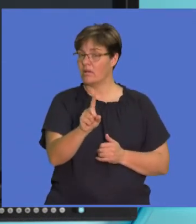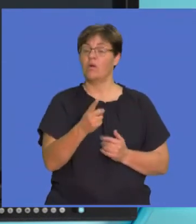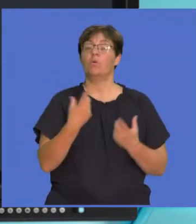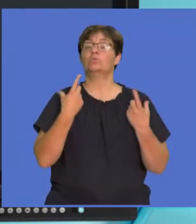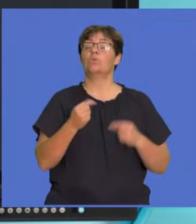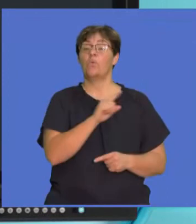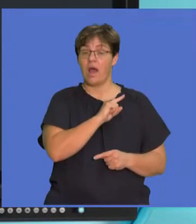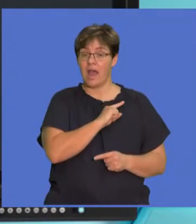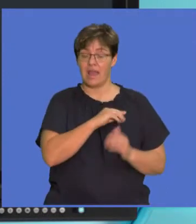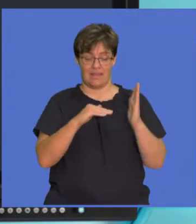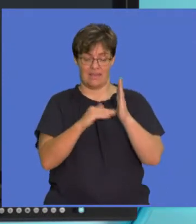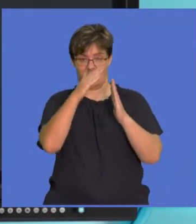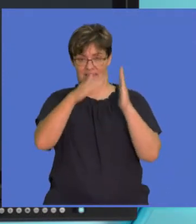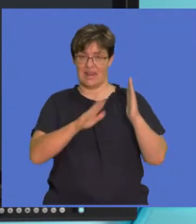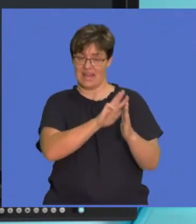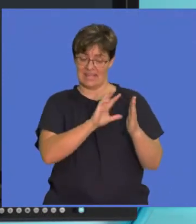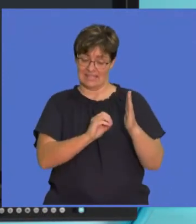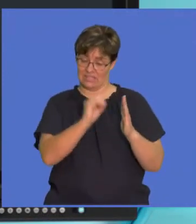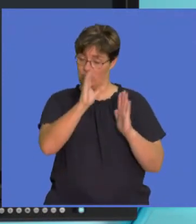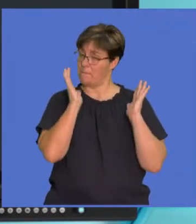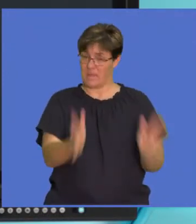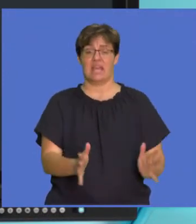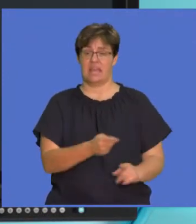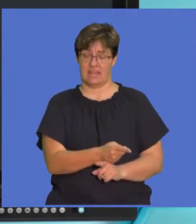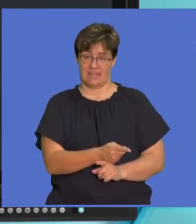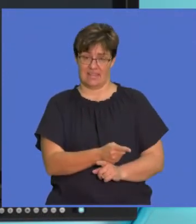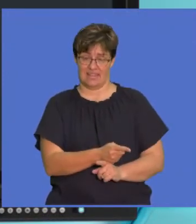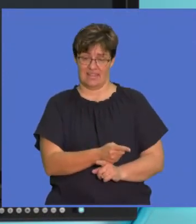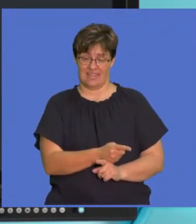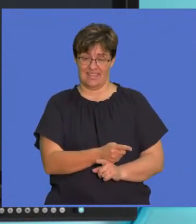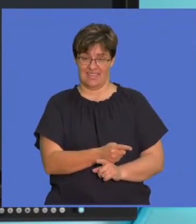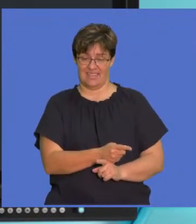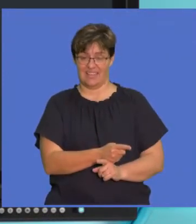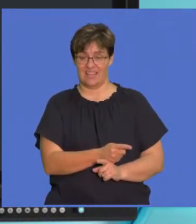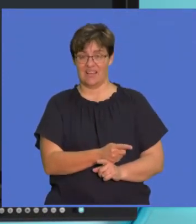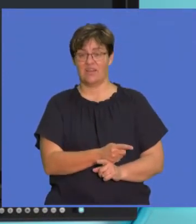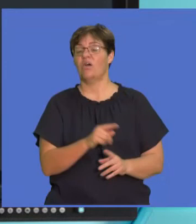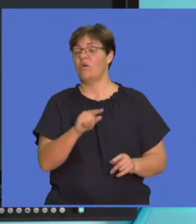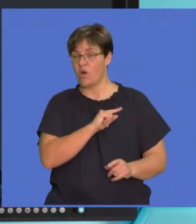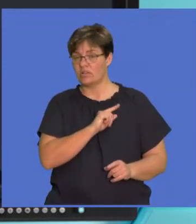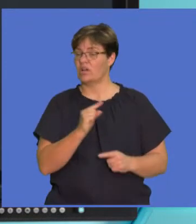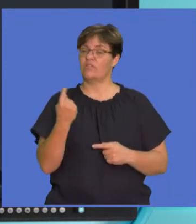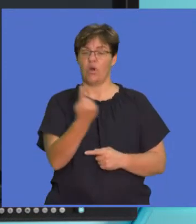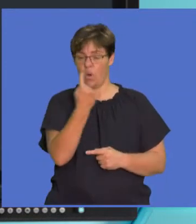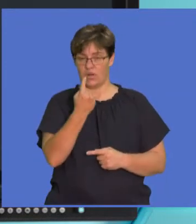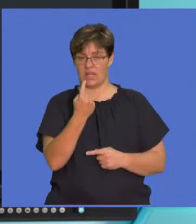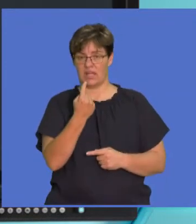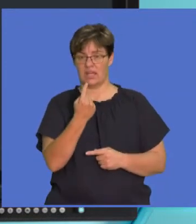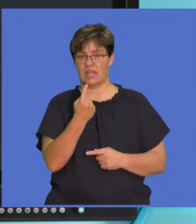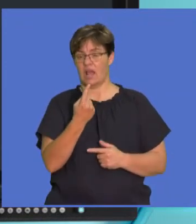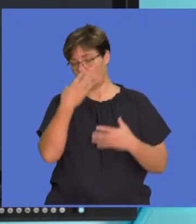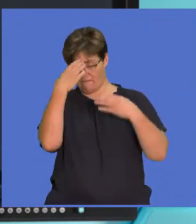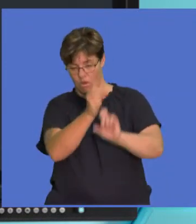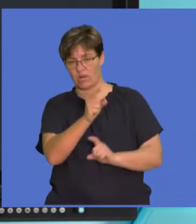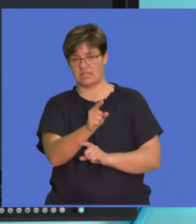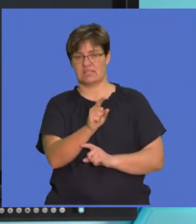that we only do this if it's a right-angled triangle. That's the main thing. Although at this point in time,